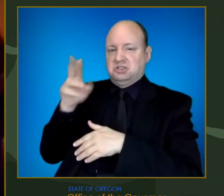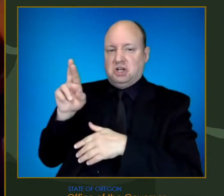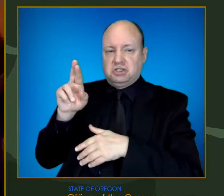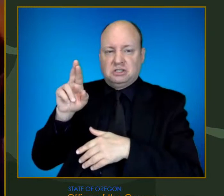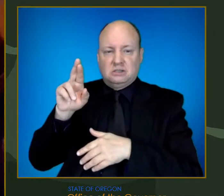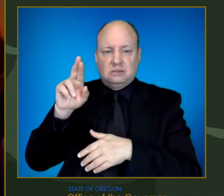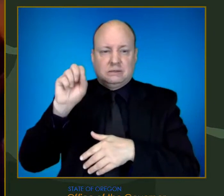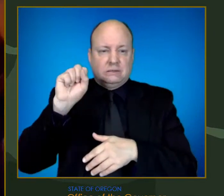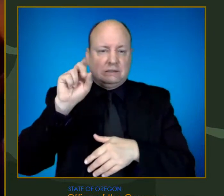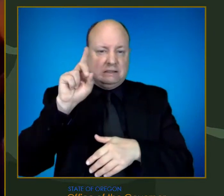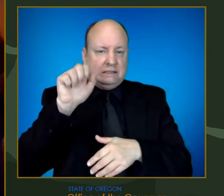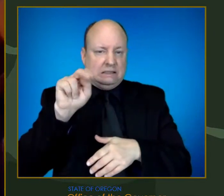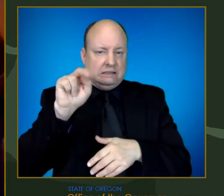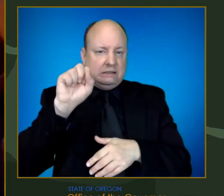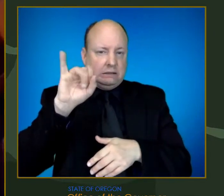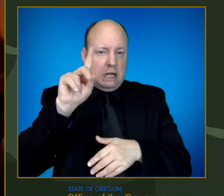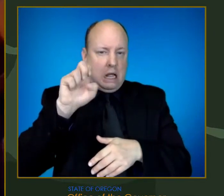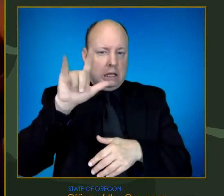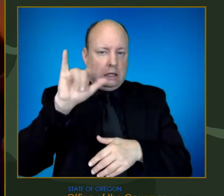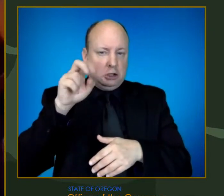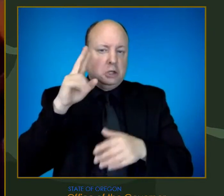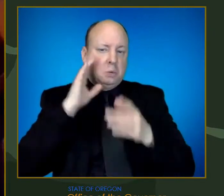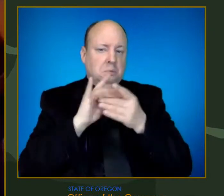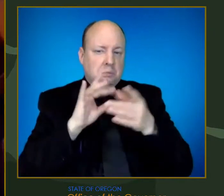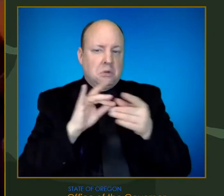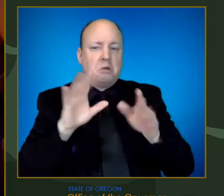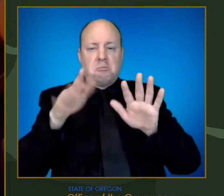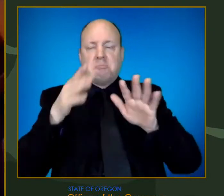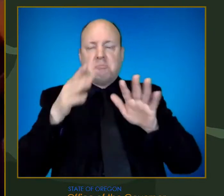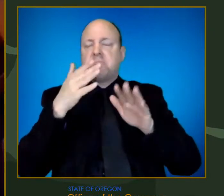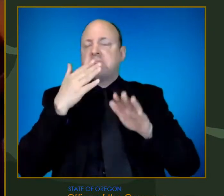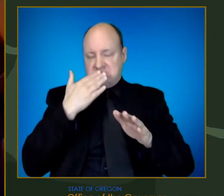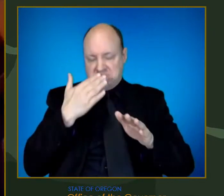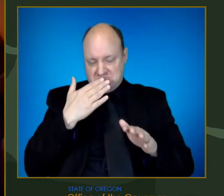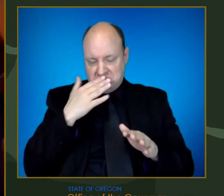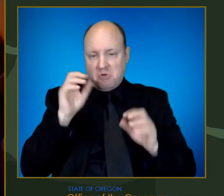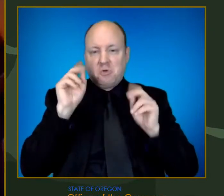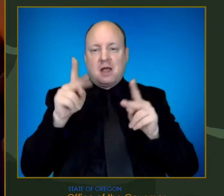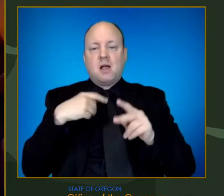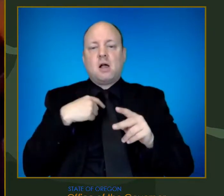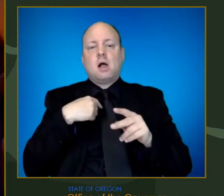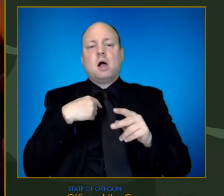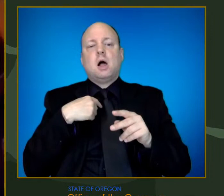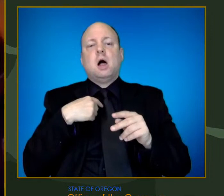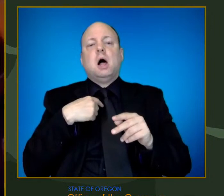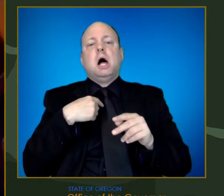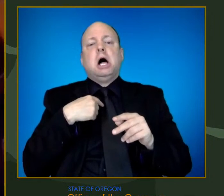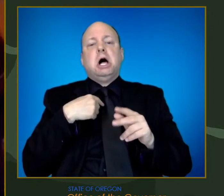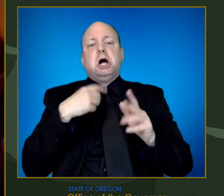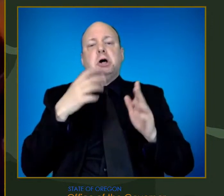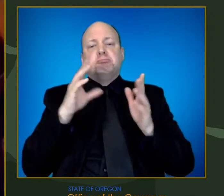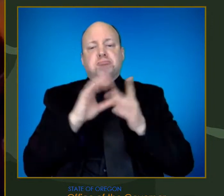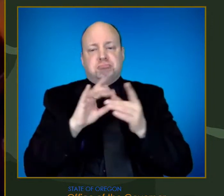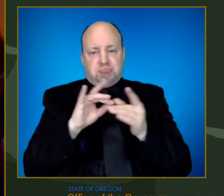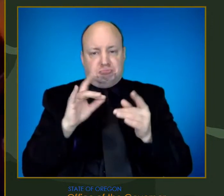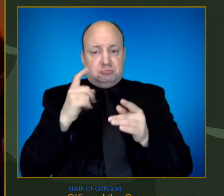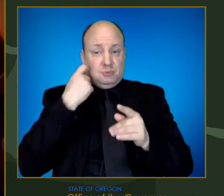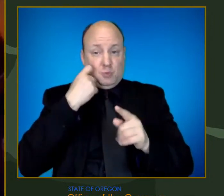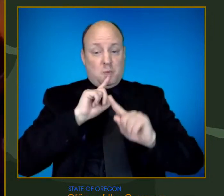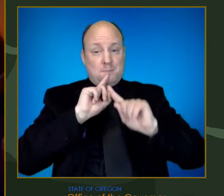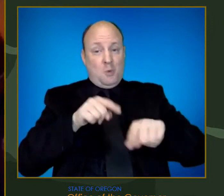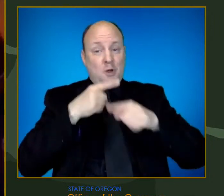Thank you, Governor Brown, and thank you, Suzanne, for that question. The report that we put out on breakthrough cases